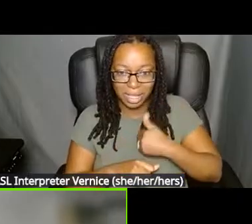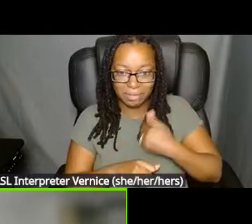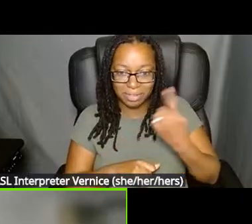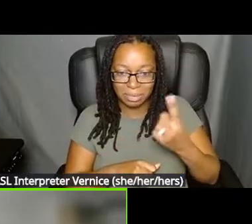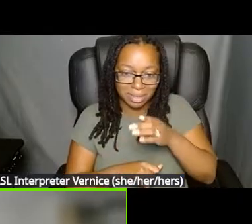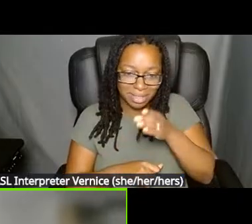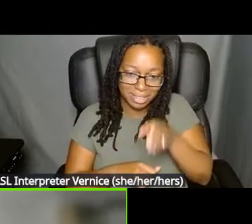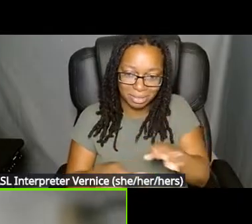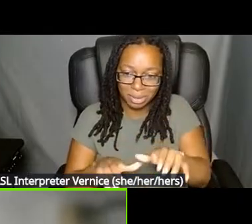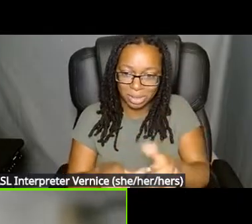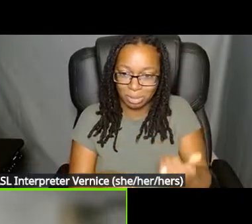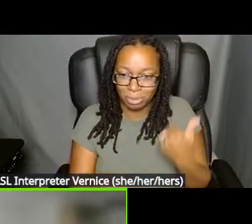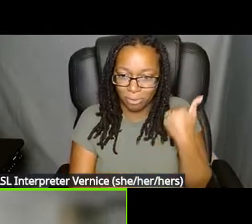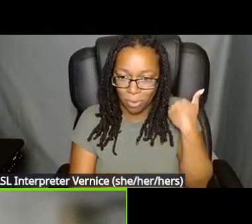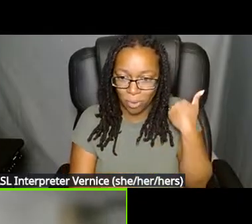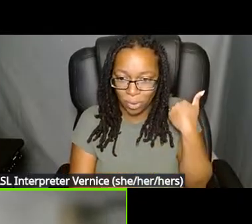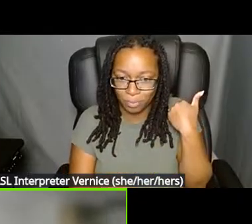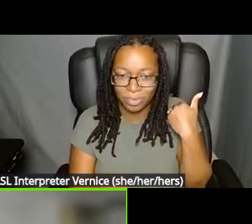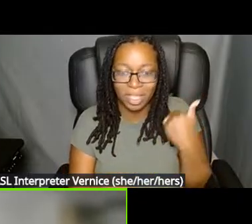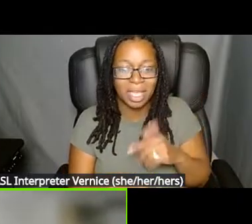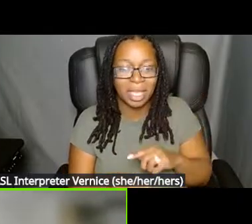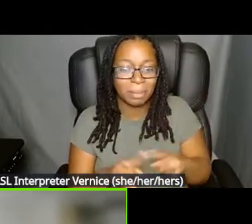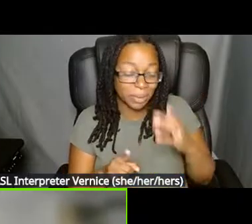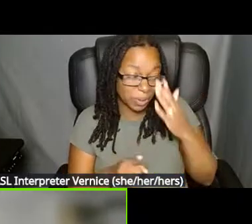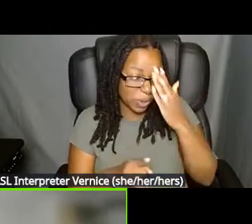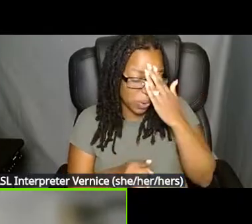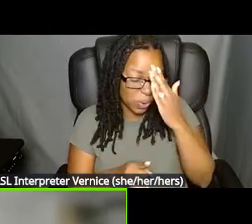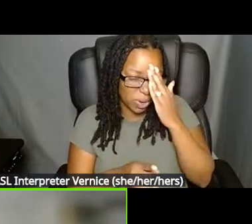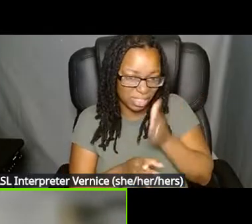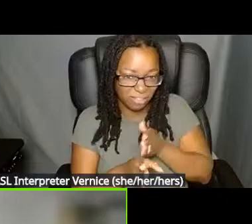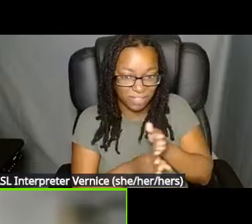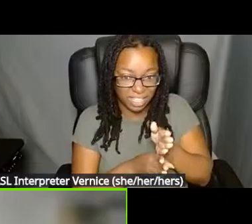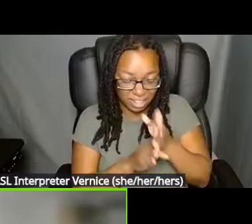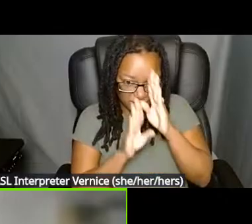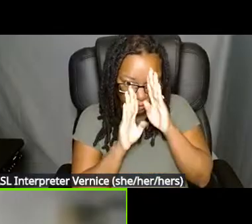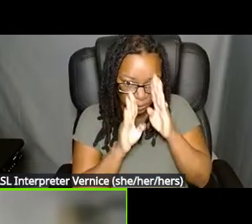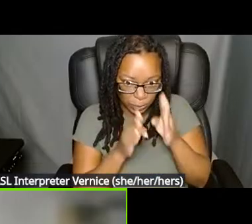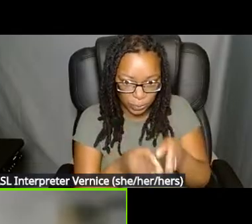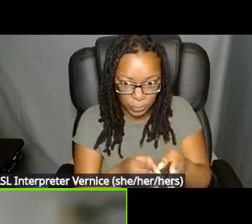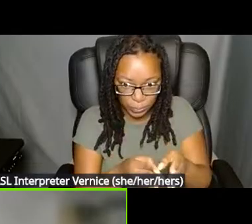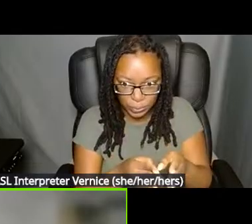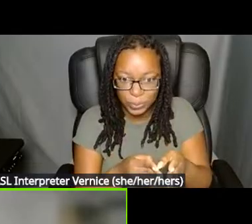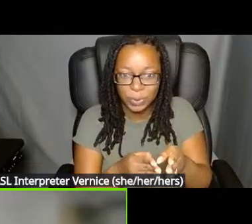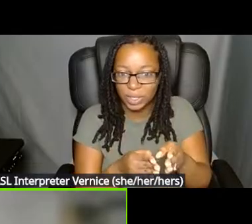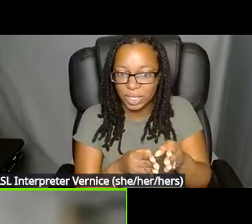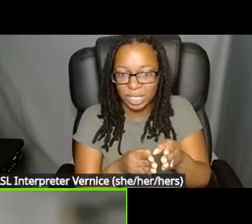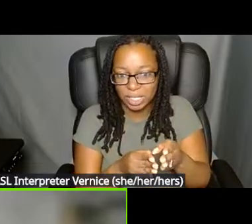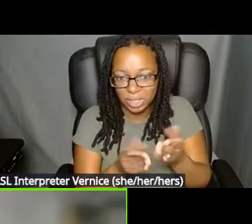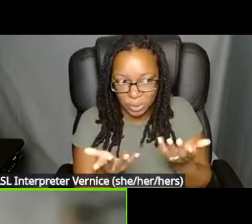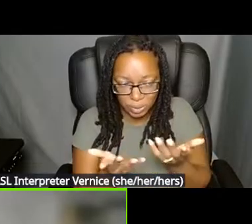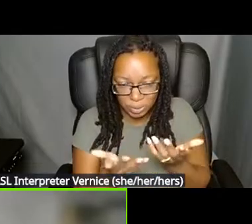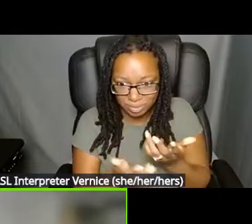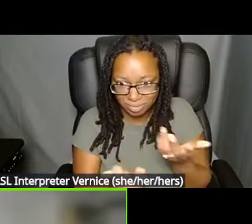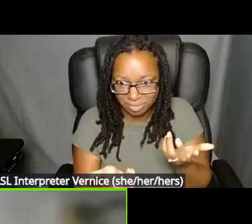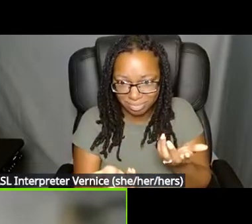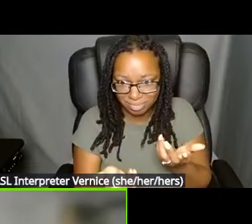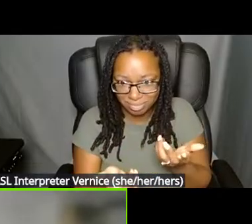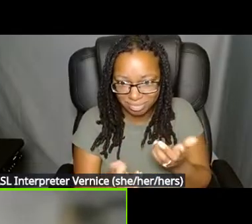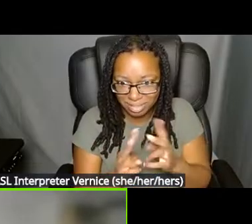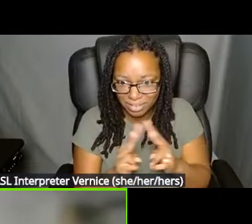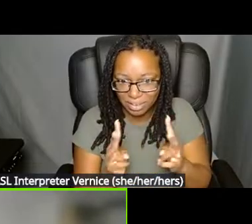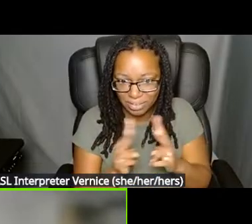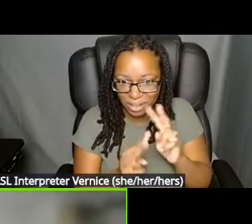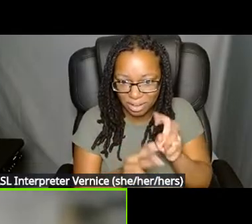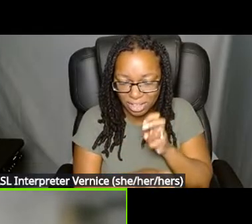difficult. The alternative is not, because I chose the alternative, right? I chose to like go broad. And as I went broad, I realized there are challenges because